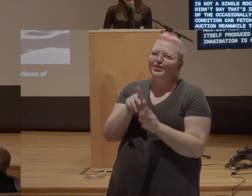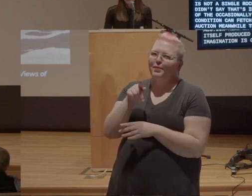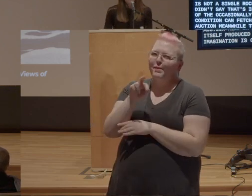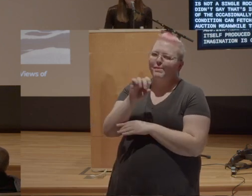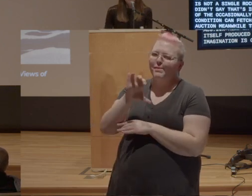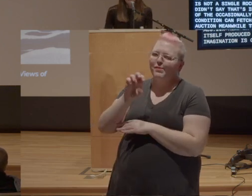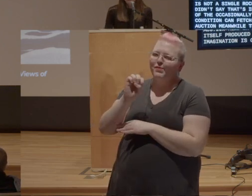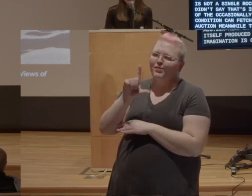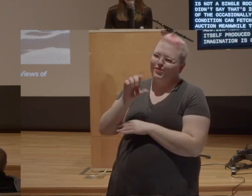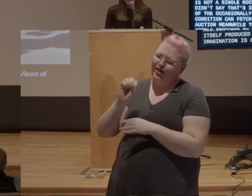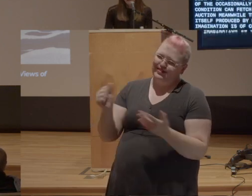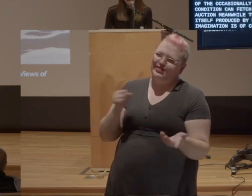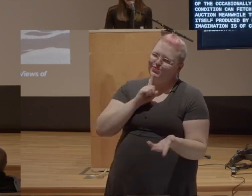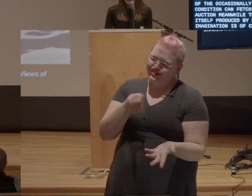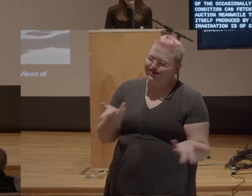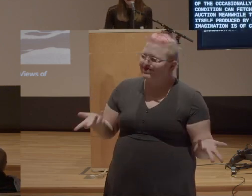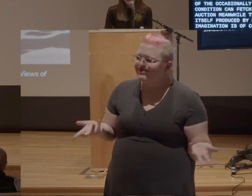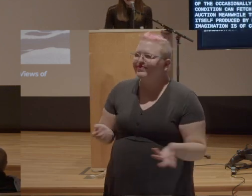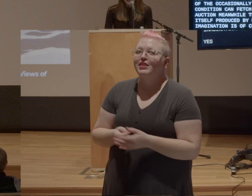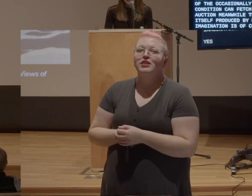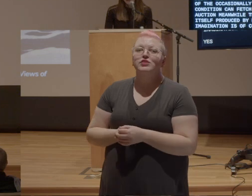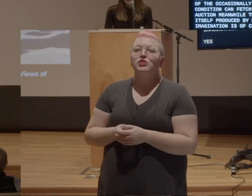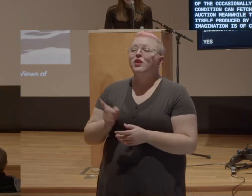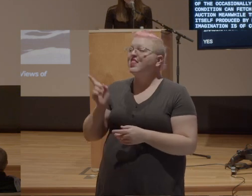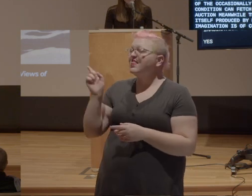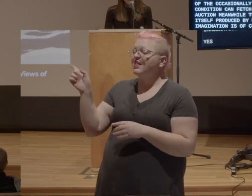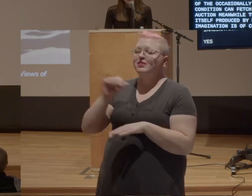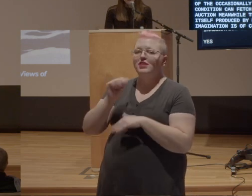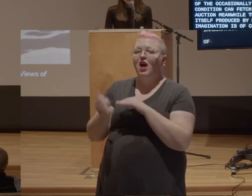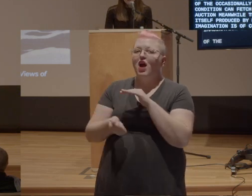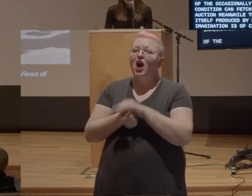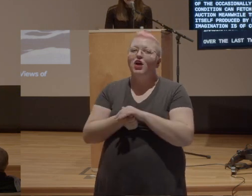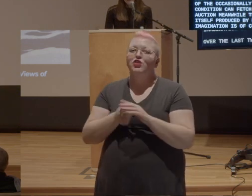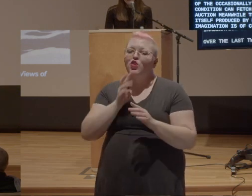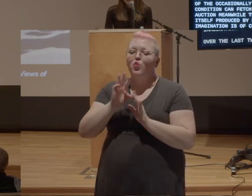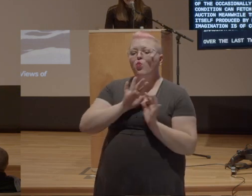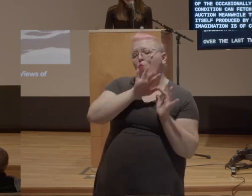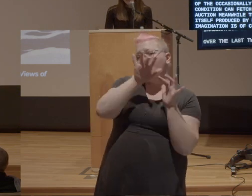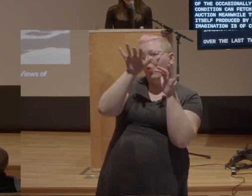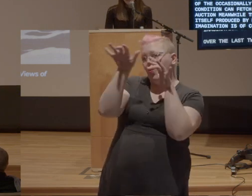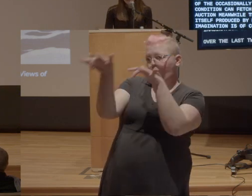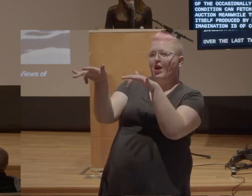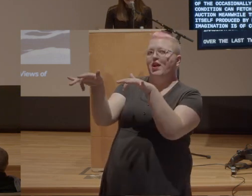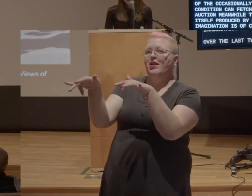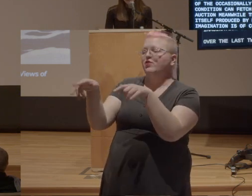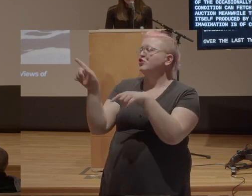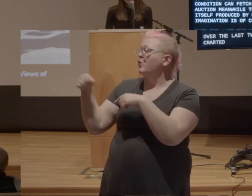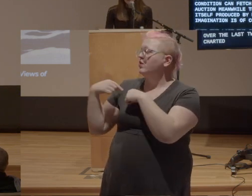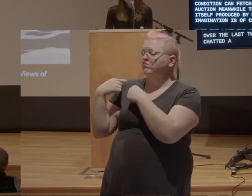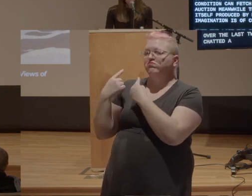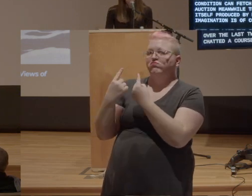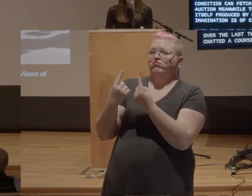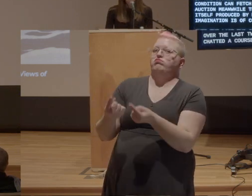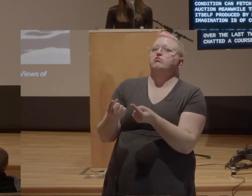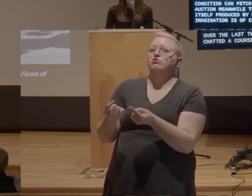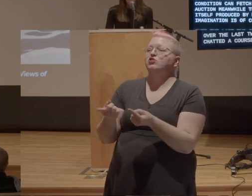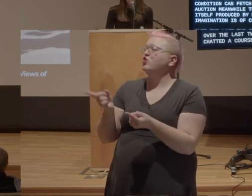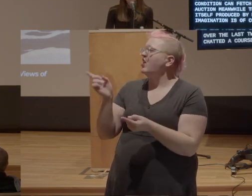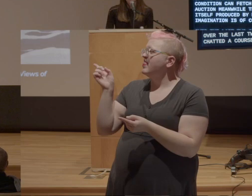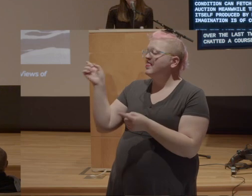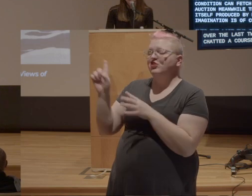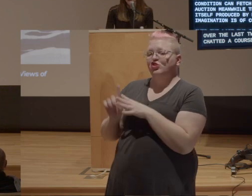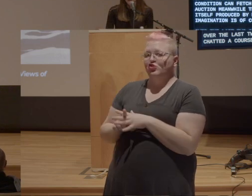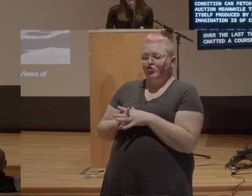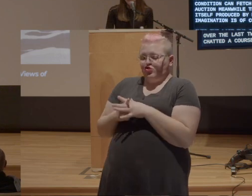full as Under the Wave off Kanagawa, over the last two centuries, the Great Wave has charted a course far from the waters